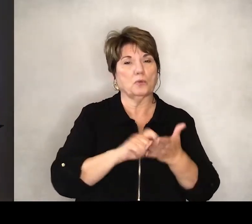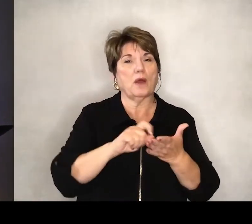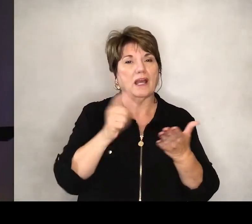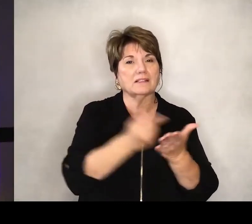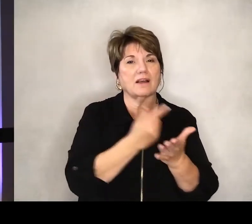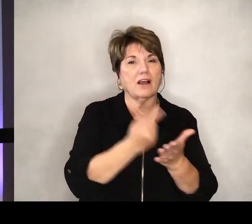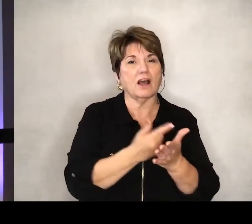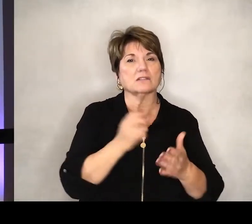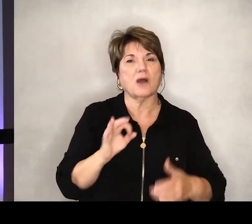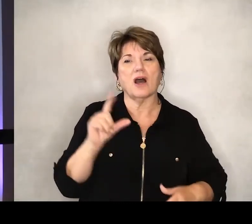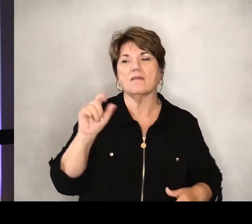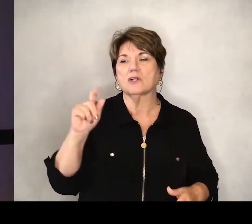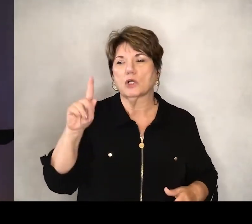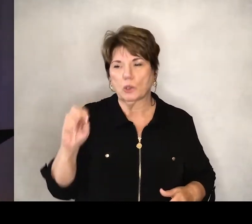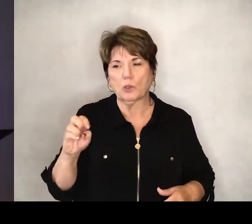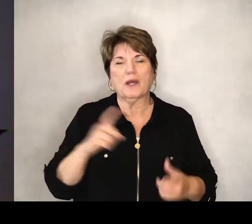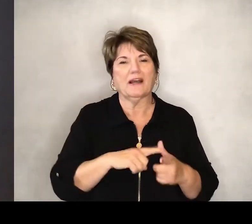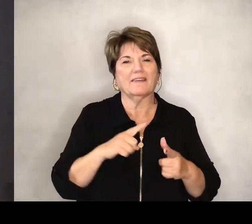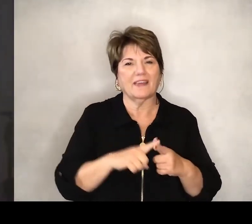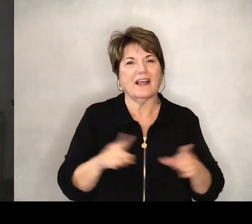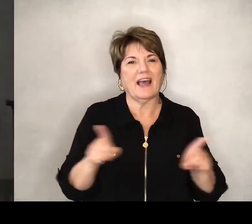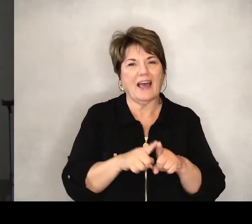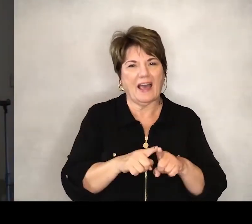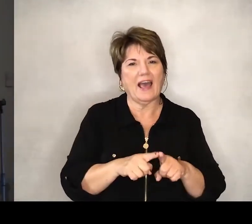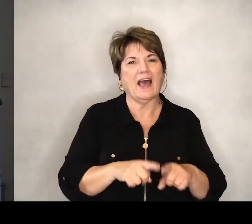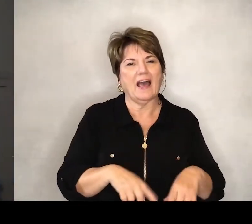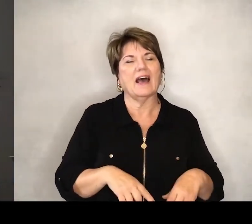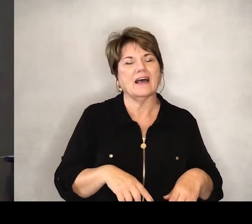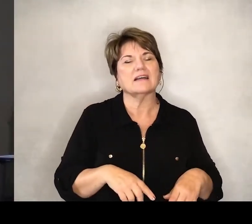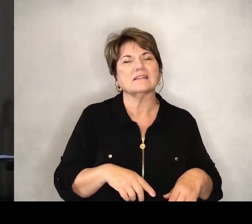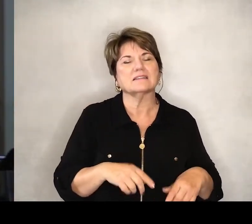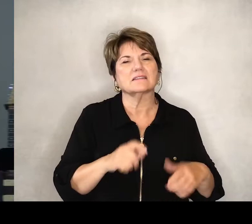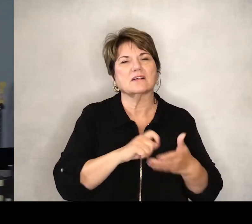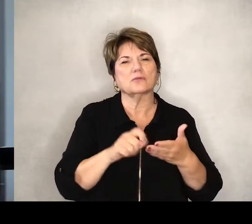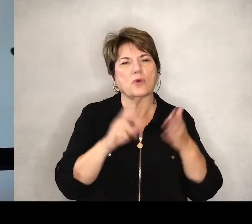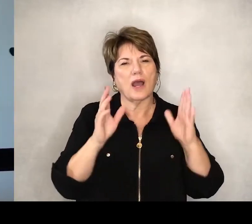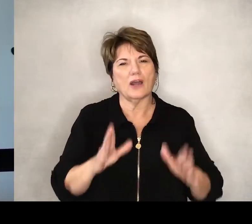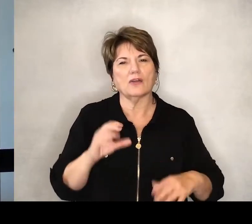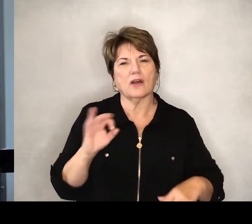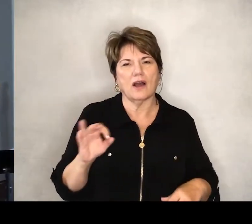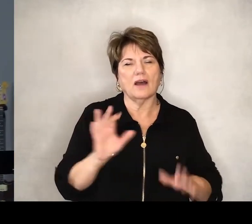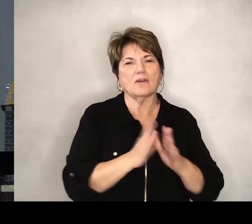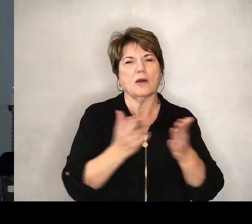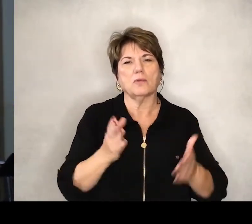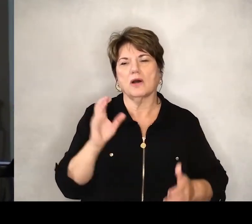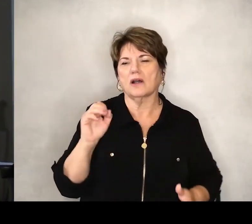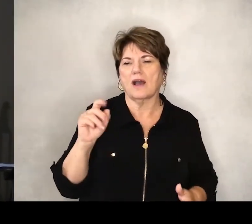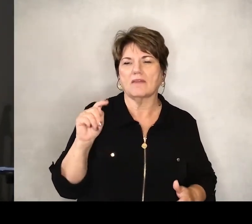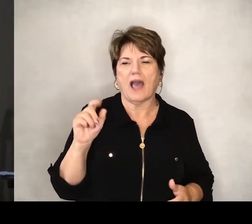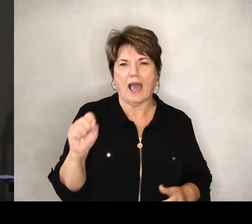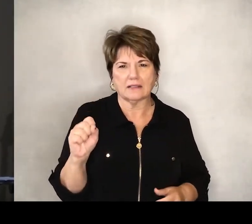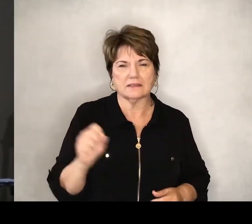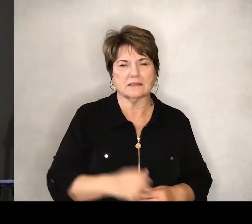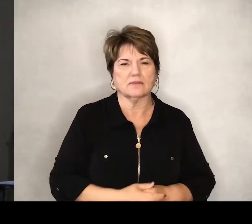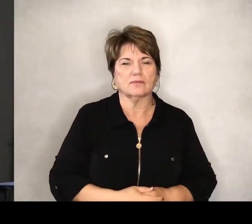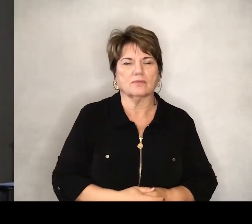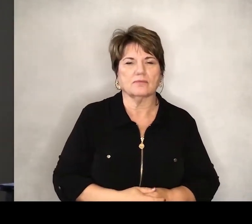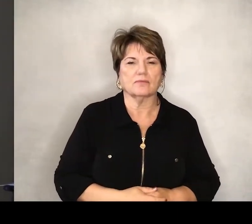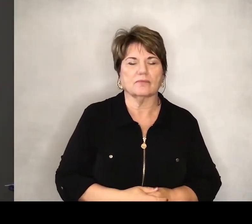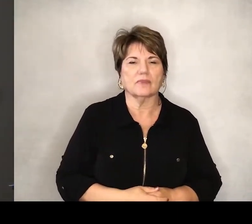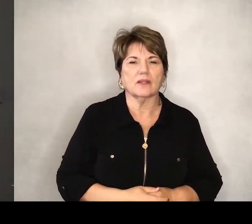Gospel of Luke, and then as a follow-up to that Gospel then writes the book of Acts. And